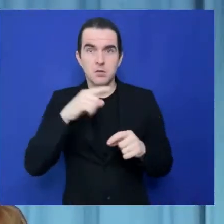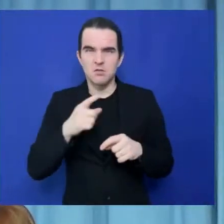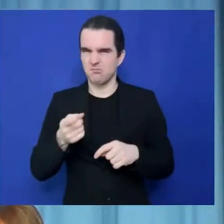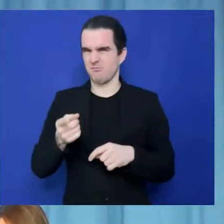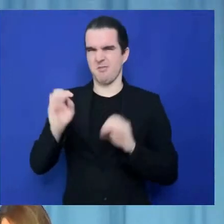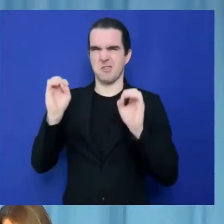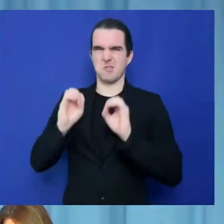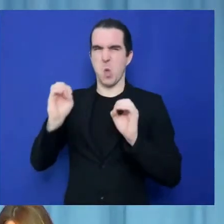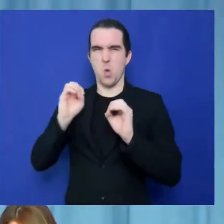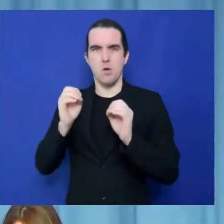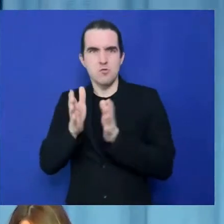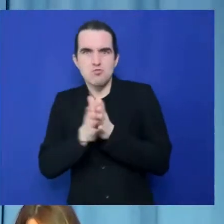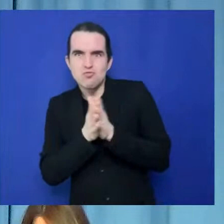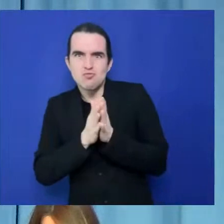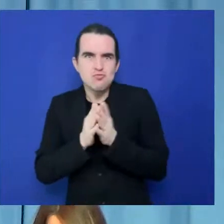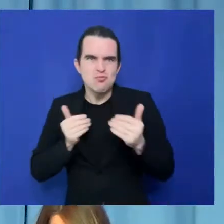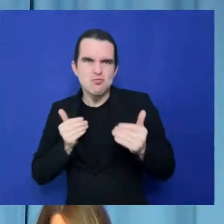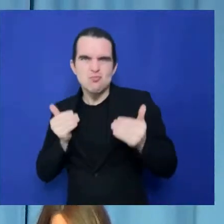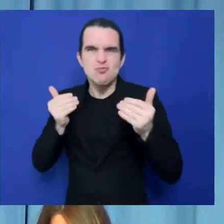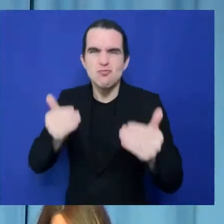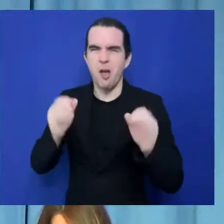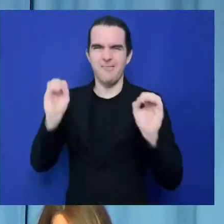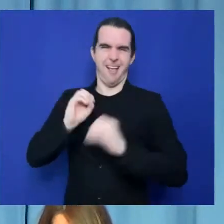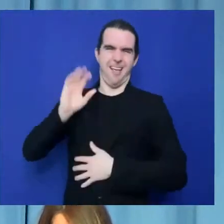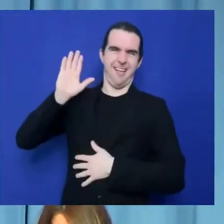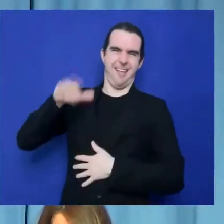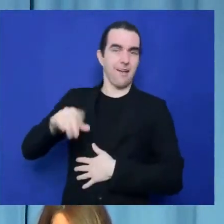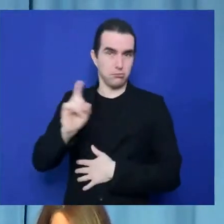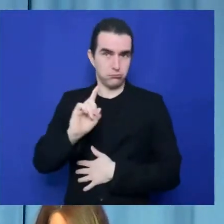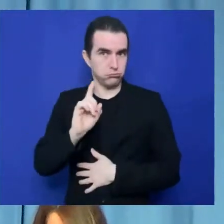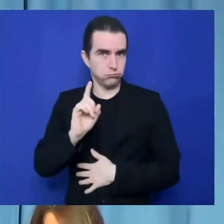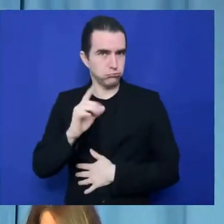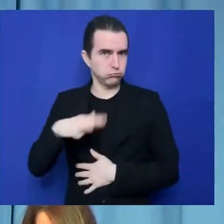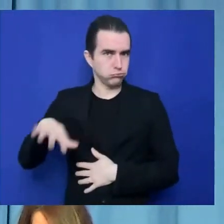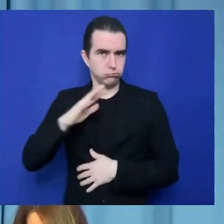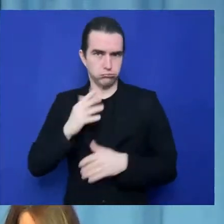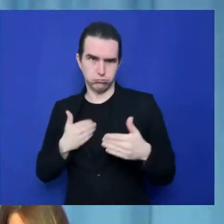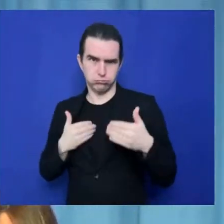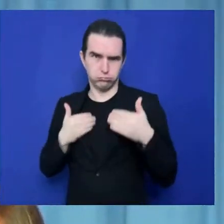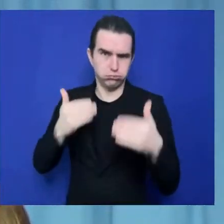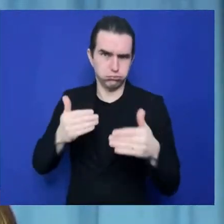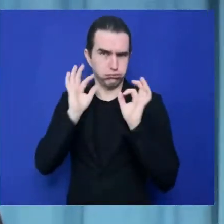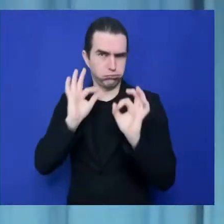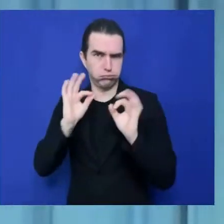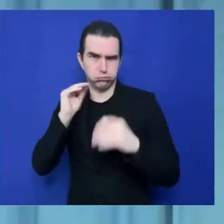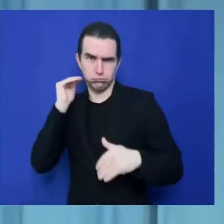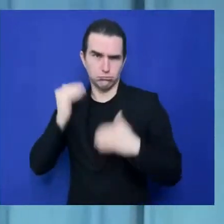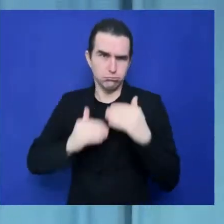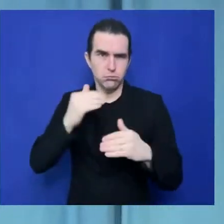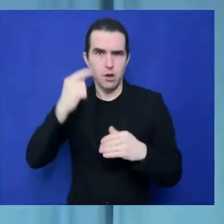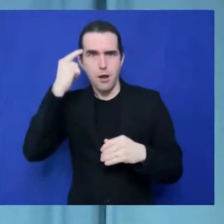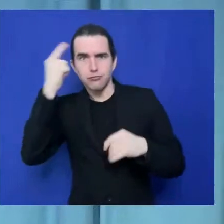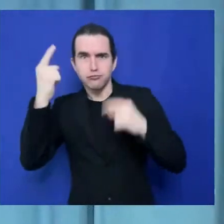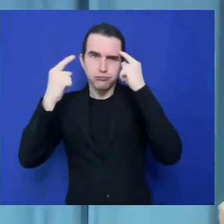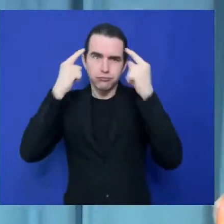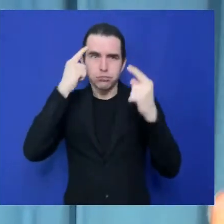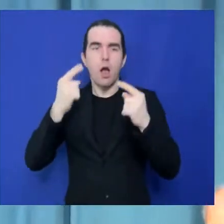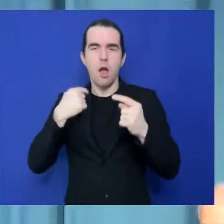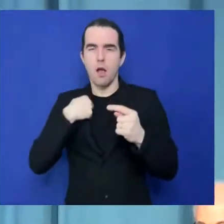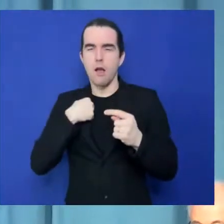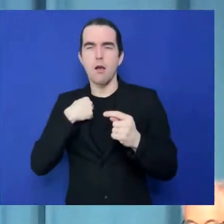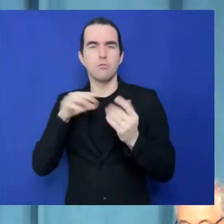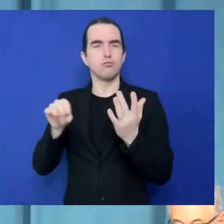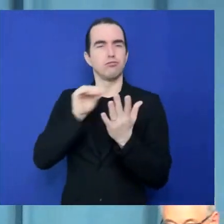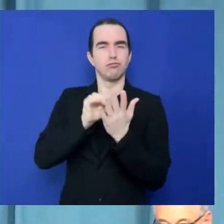father of the Zero Project, I just want to also acknowledge our sponsor, UniCredit and Bank Austria. Now, we've had